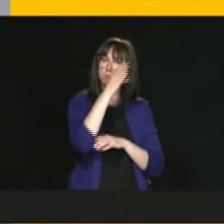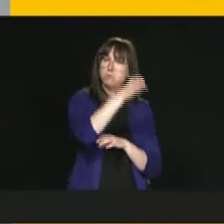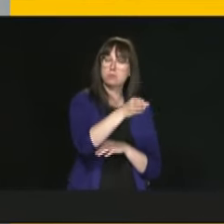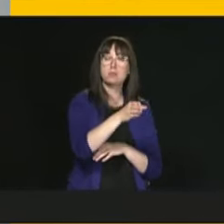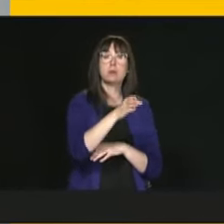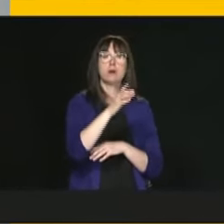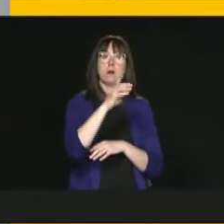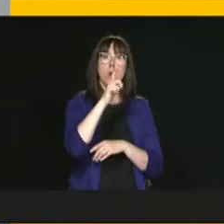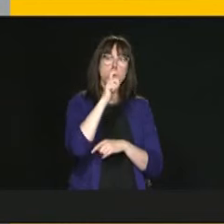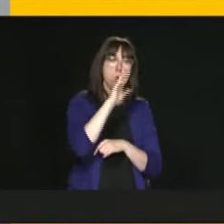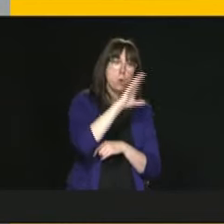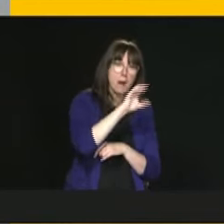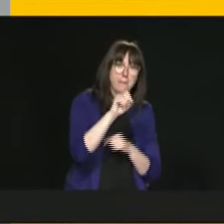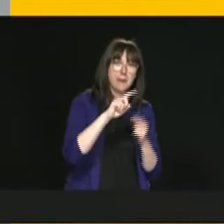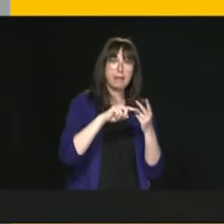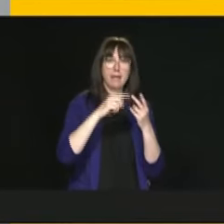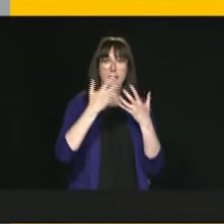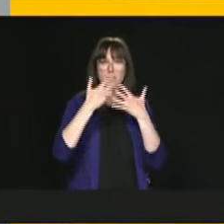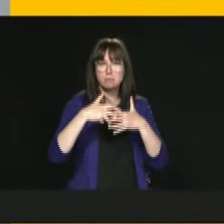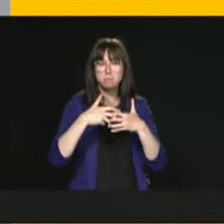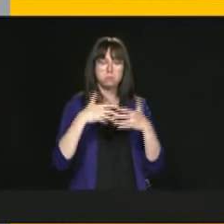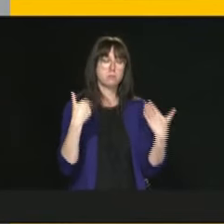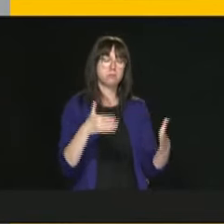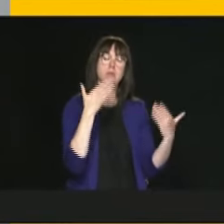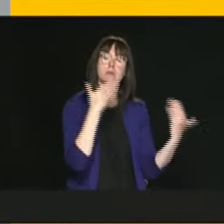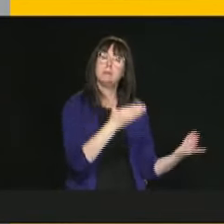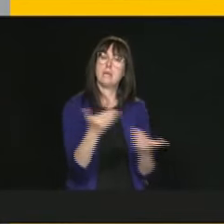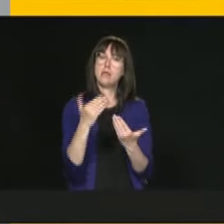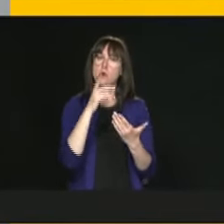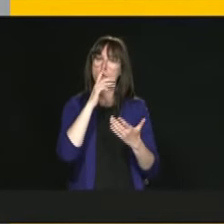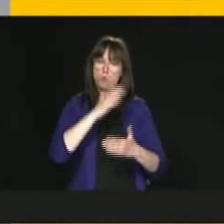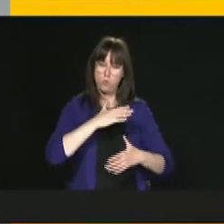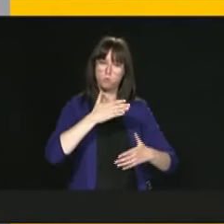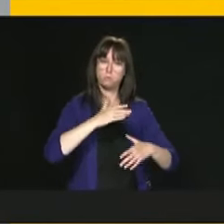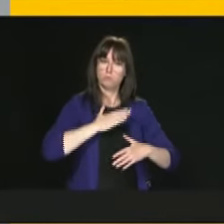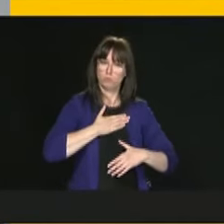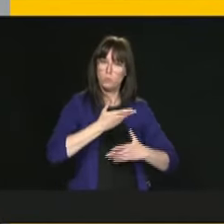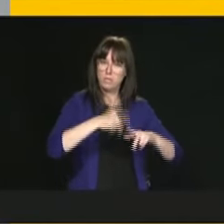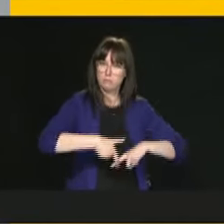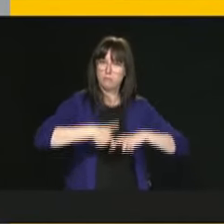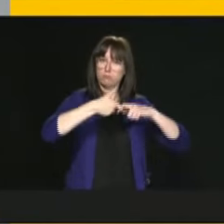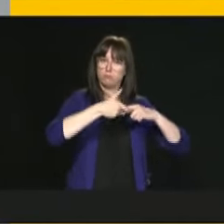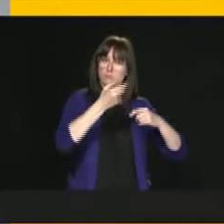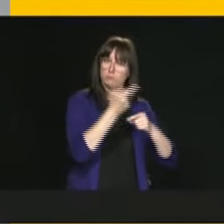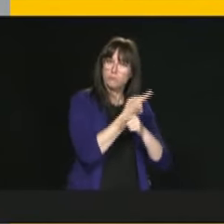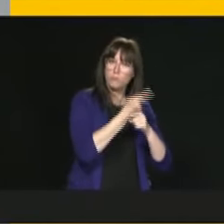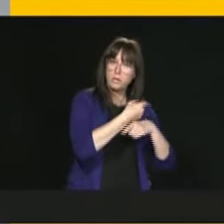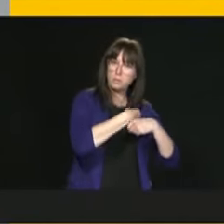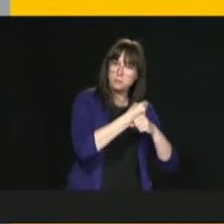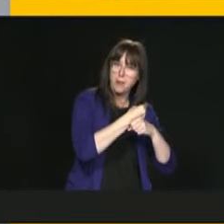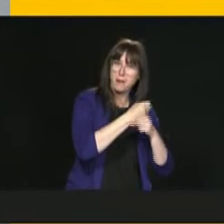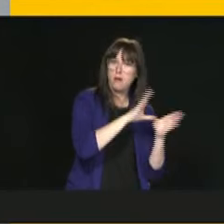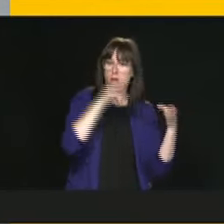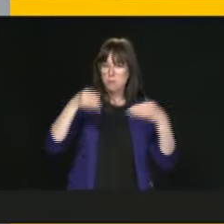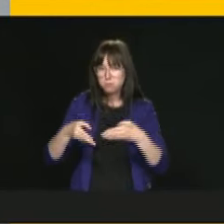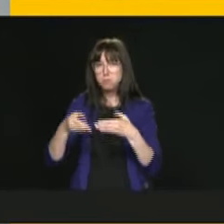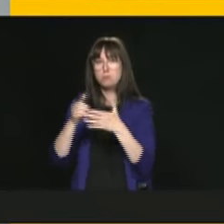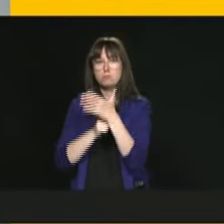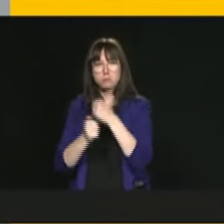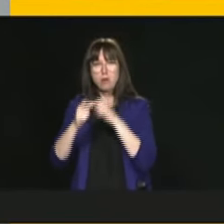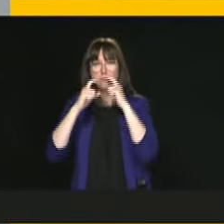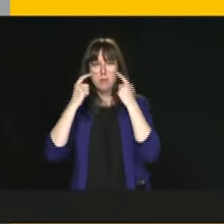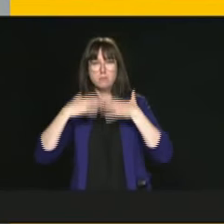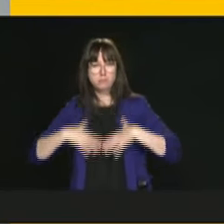companies and manufacturers who've stepped up. At the same time, we also know that in the millions of items that we've